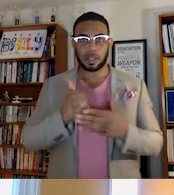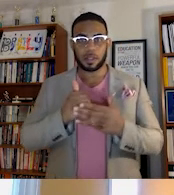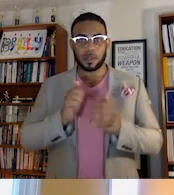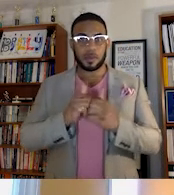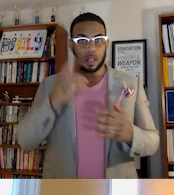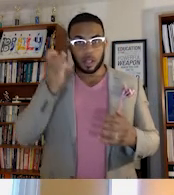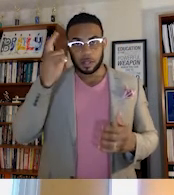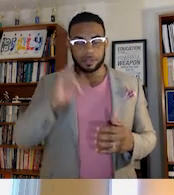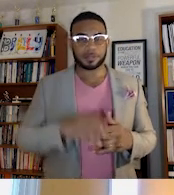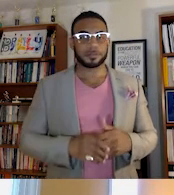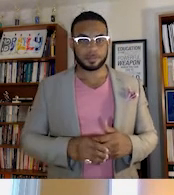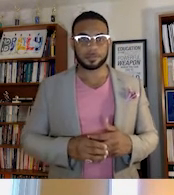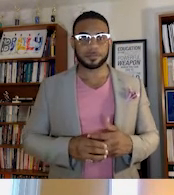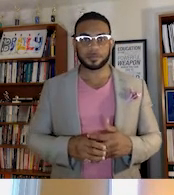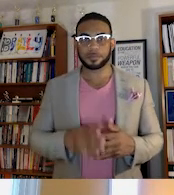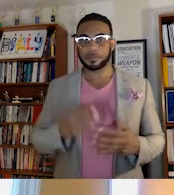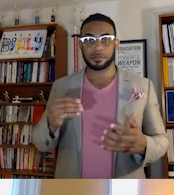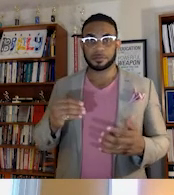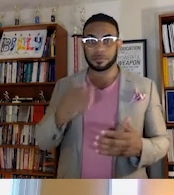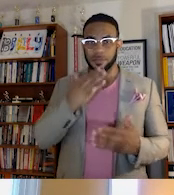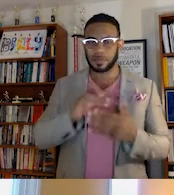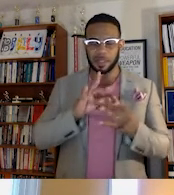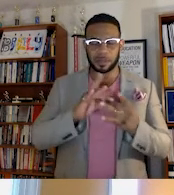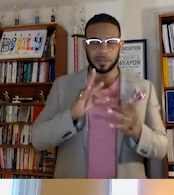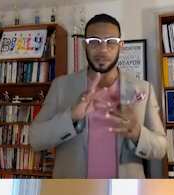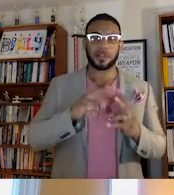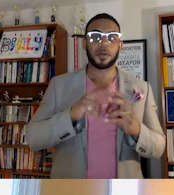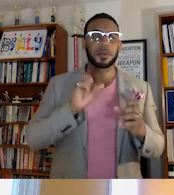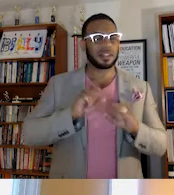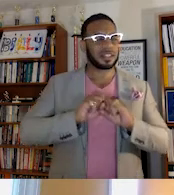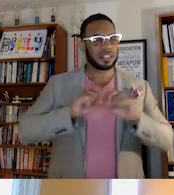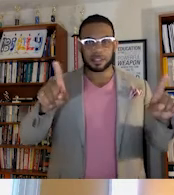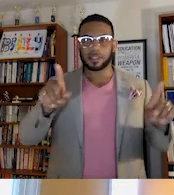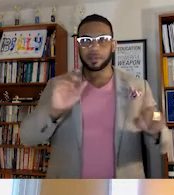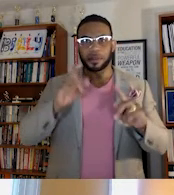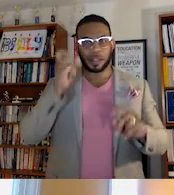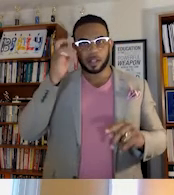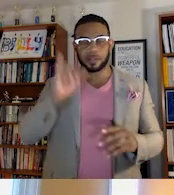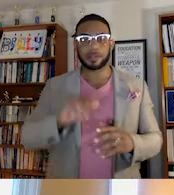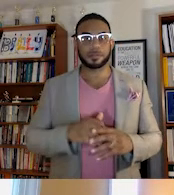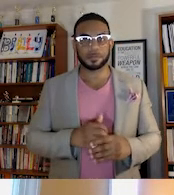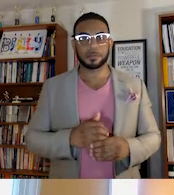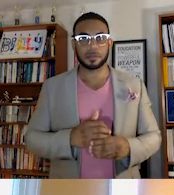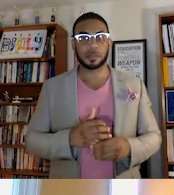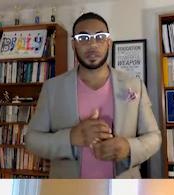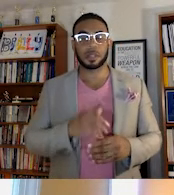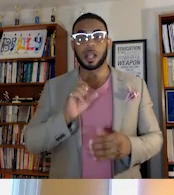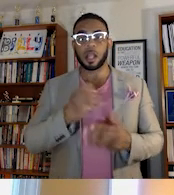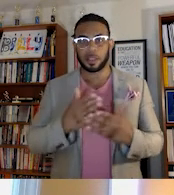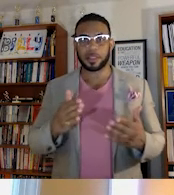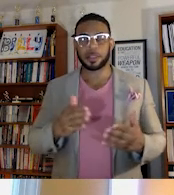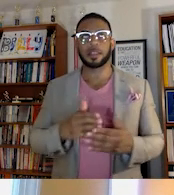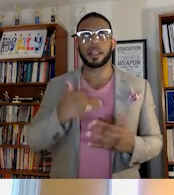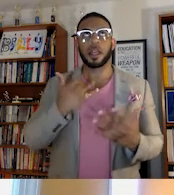without understanding it. And that message very much needs to get out, and people need to understand that. And the other thing that I want to bring up,